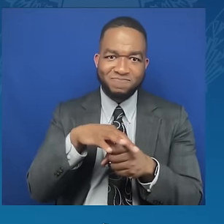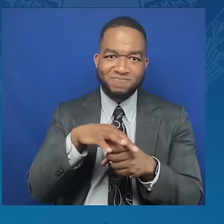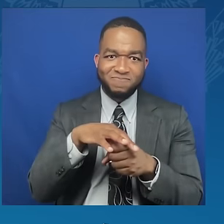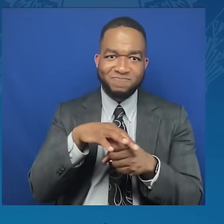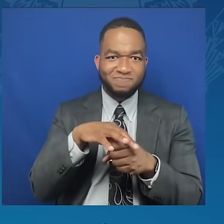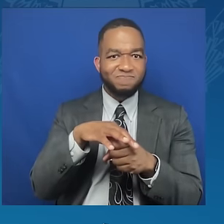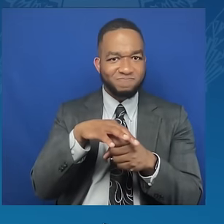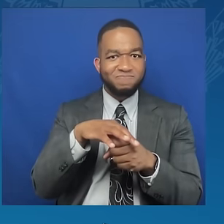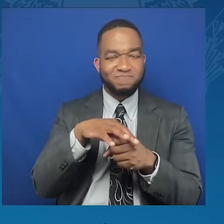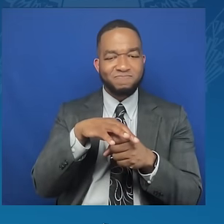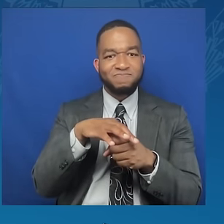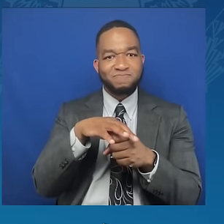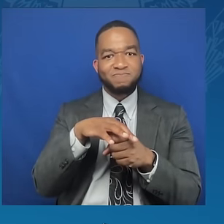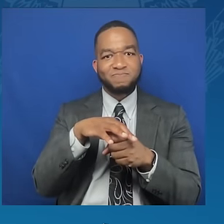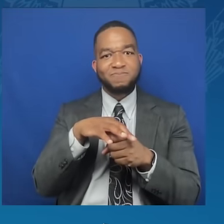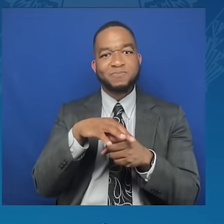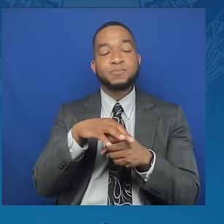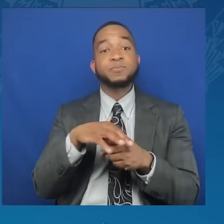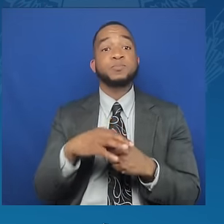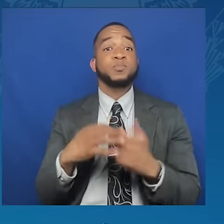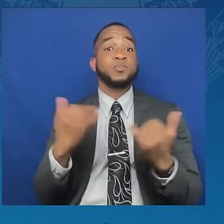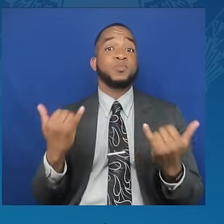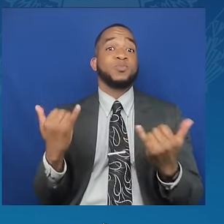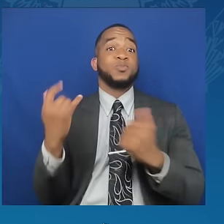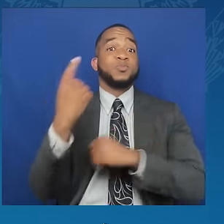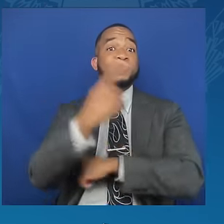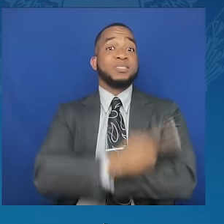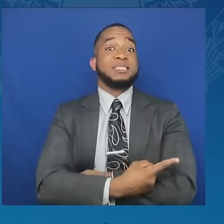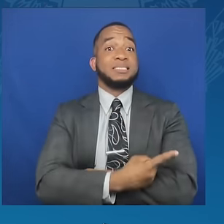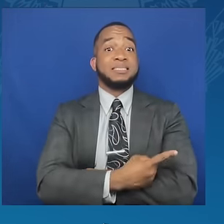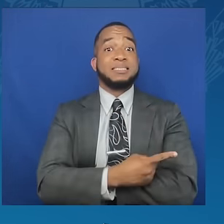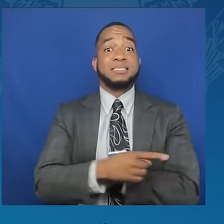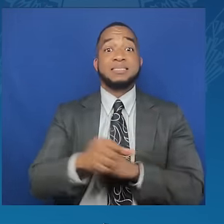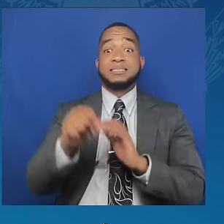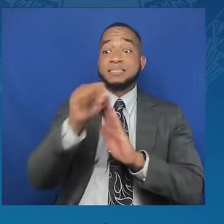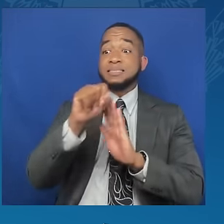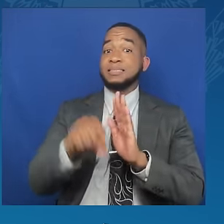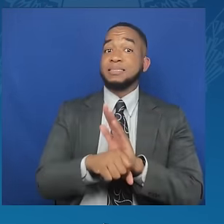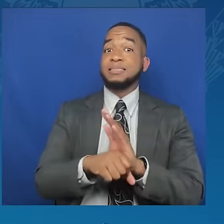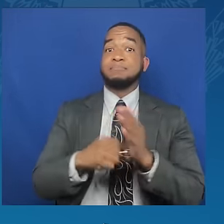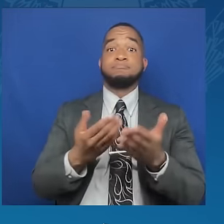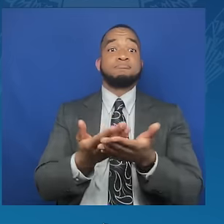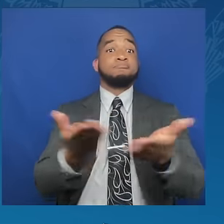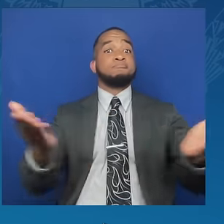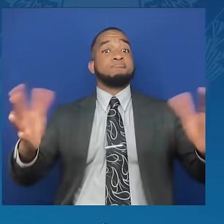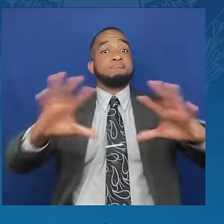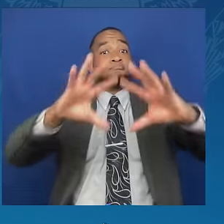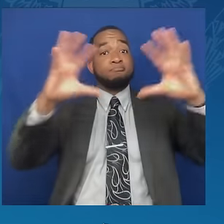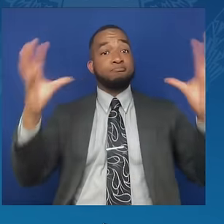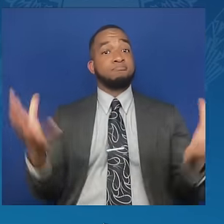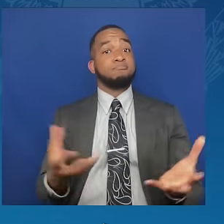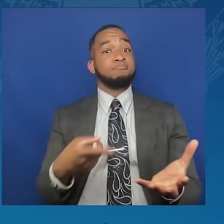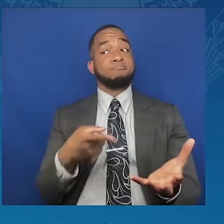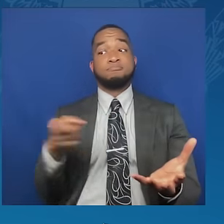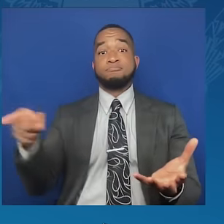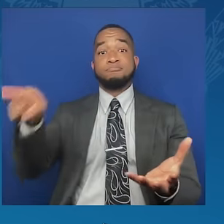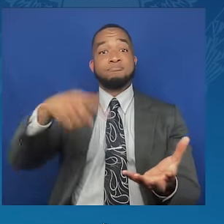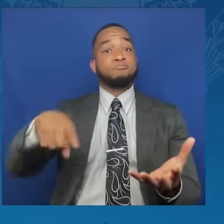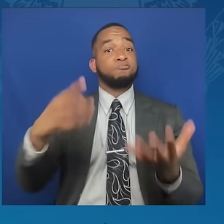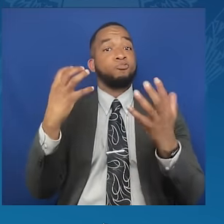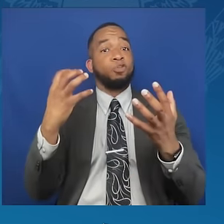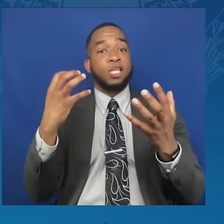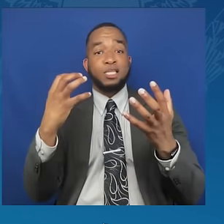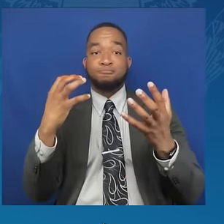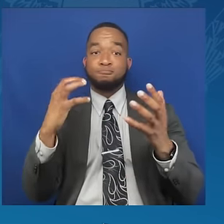in states across our nation, extremists pass laws to ban drop boxes, limit early voting, and restrict absentee